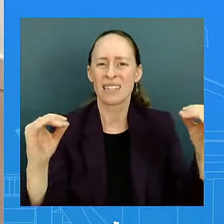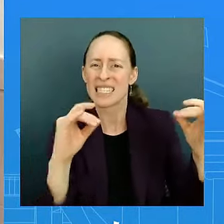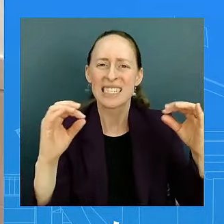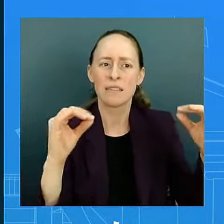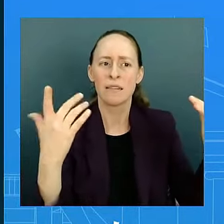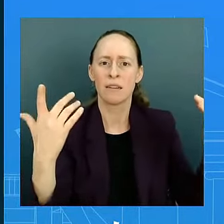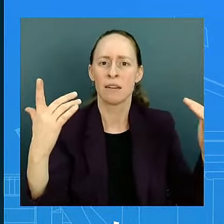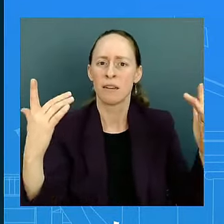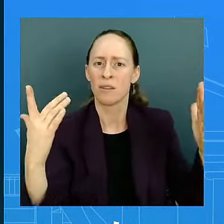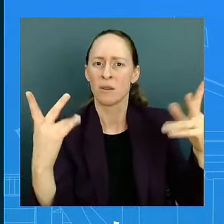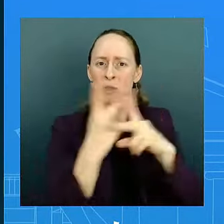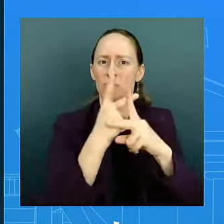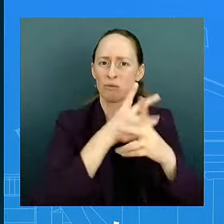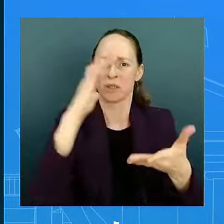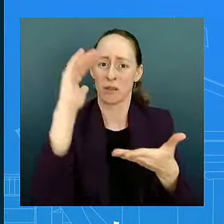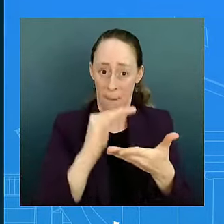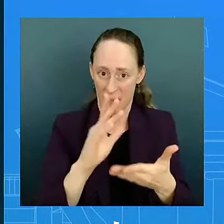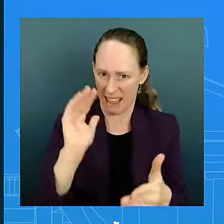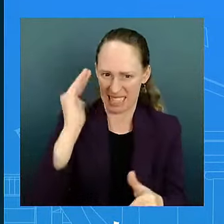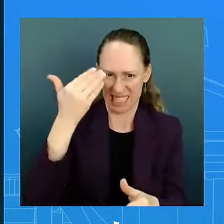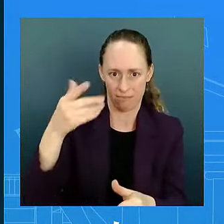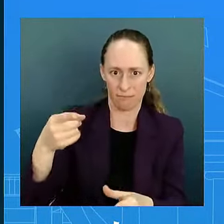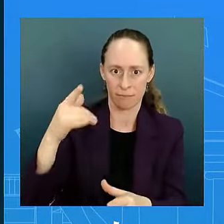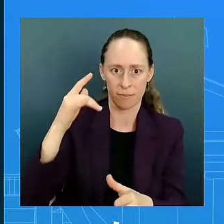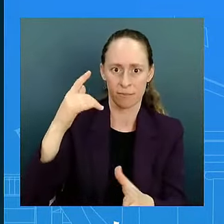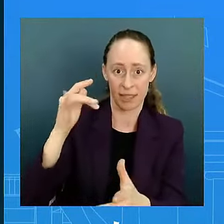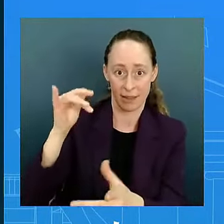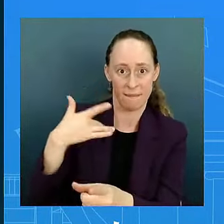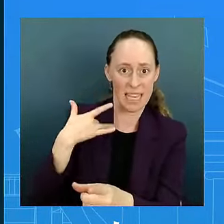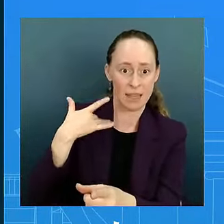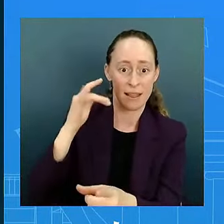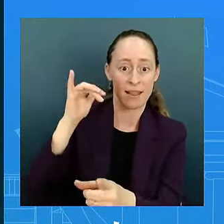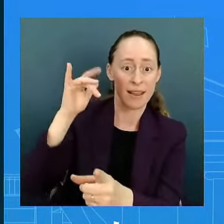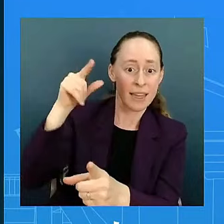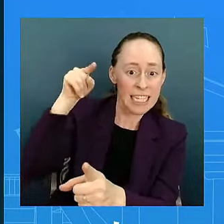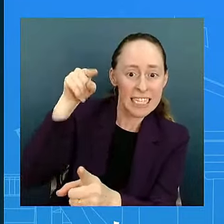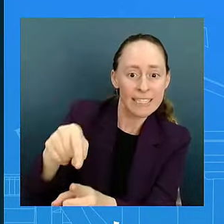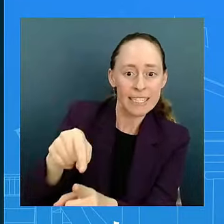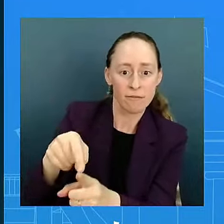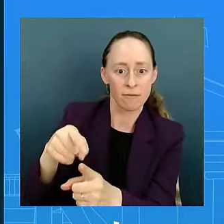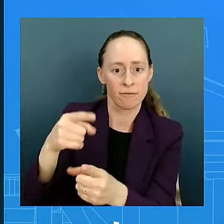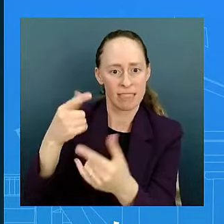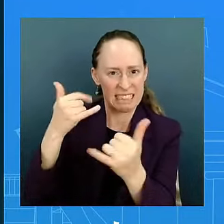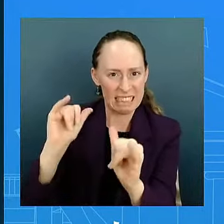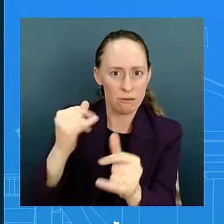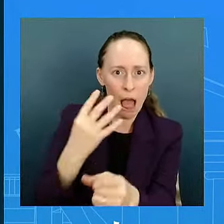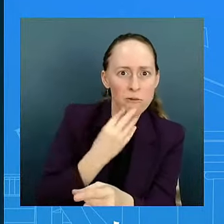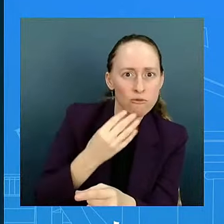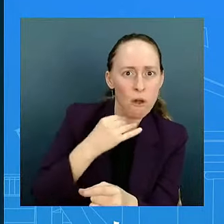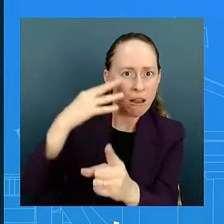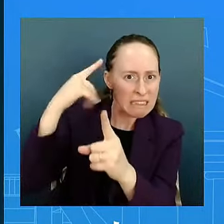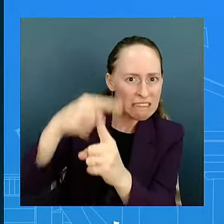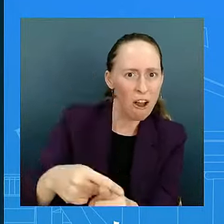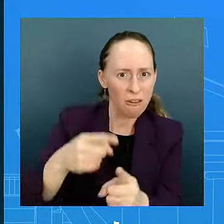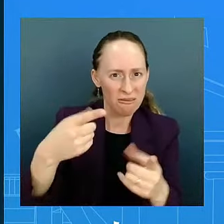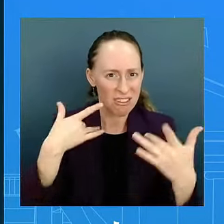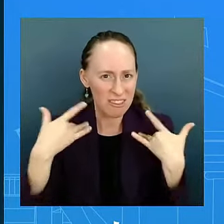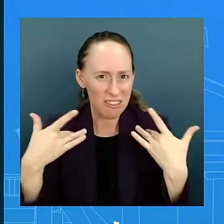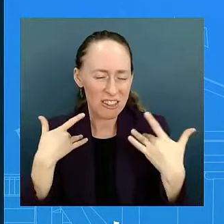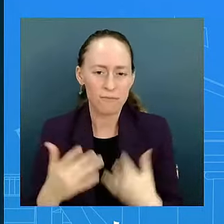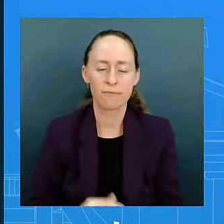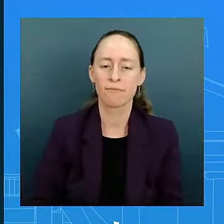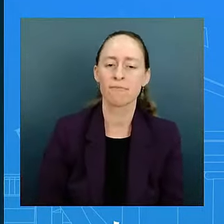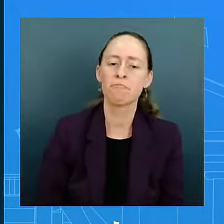What I can say is we're monitoring everything closely. What we are focusing on is, as you just stated in your question to me, is having those